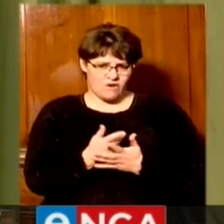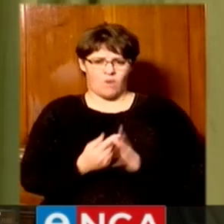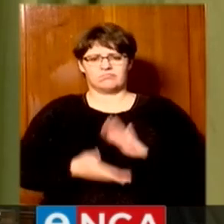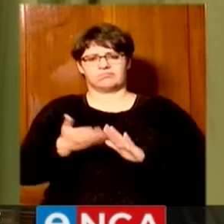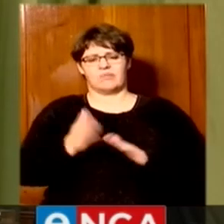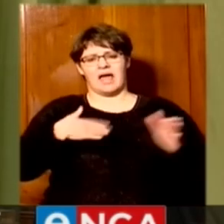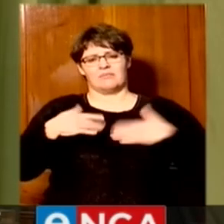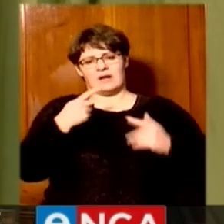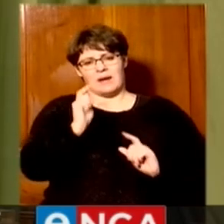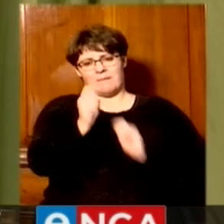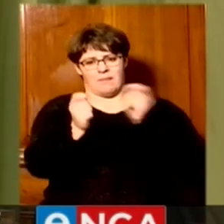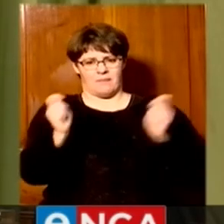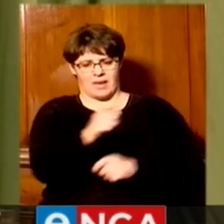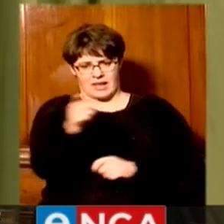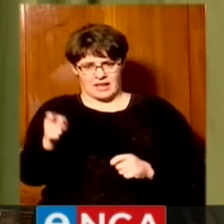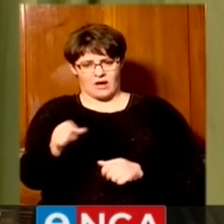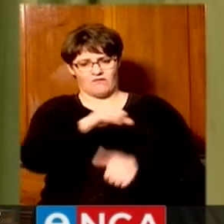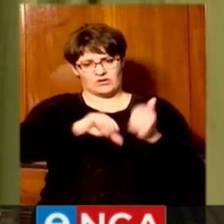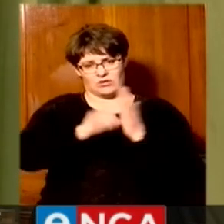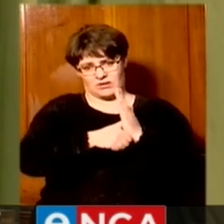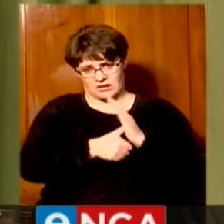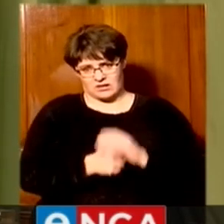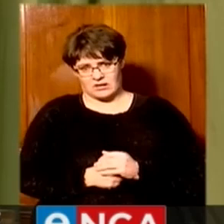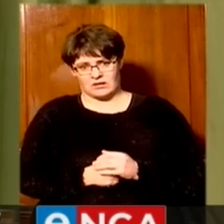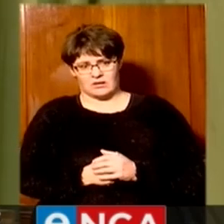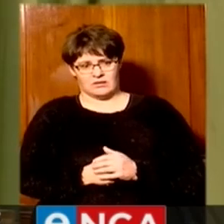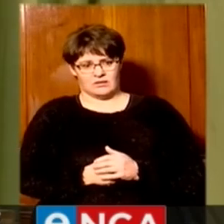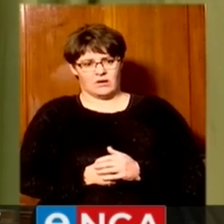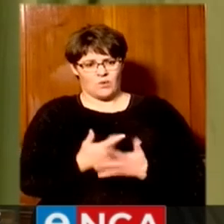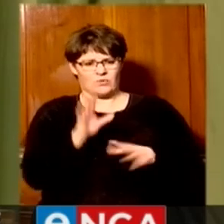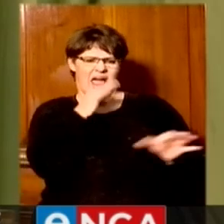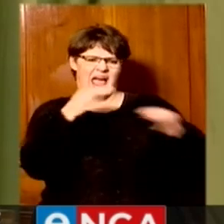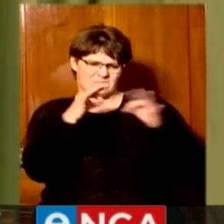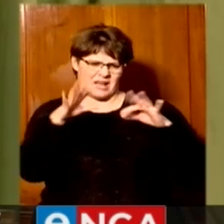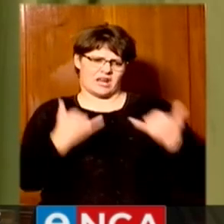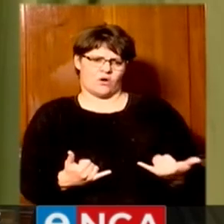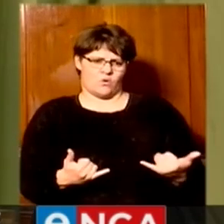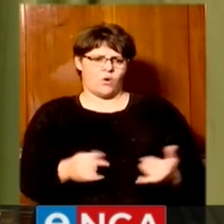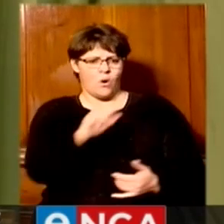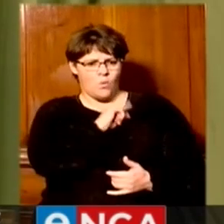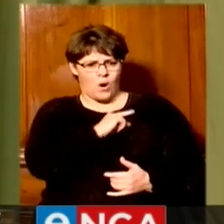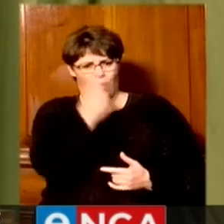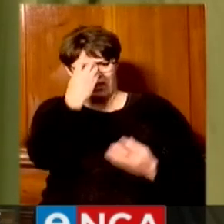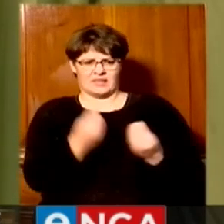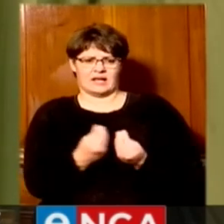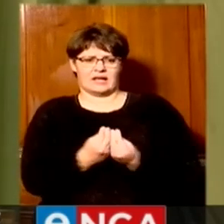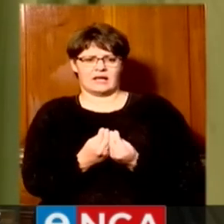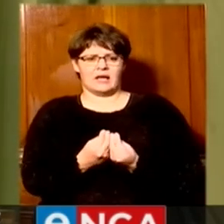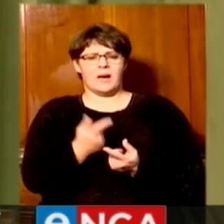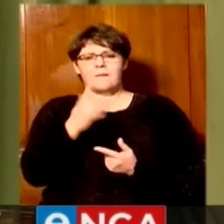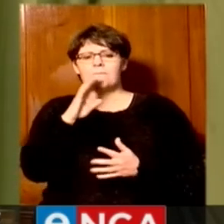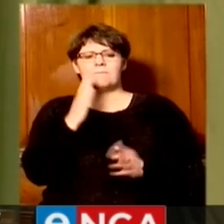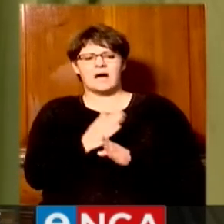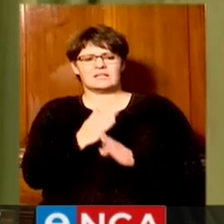speedy administration and payments of the social grants. Sengifuna ukusho nje ukuthi into eyenza ukuthi kwesinye isikhathi